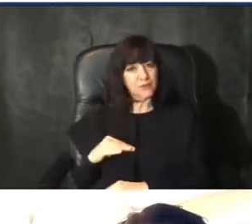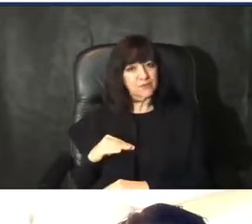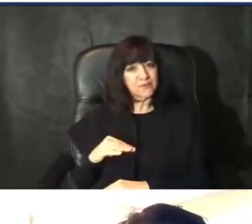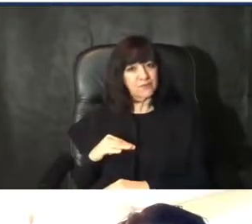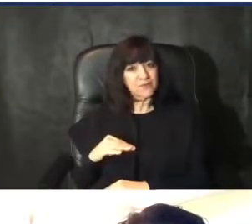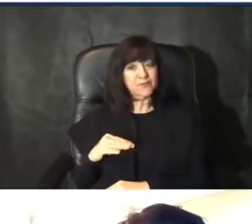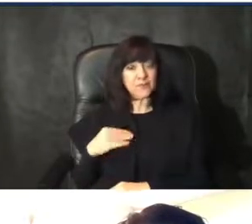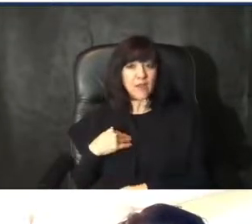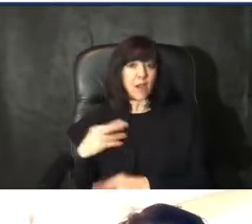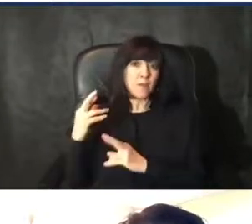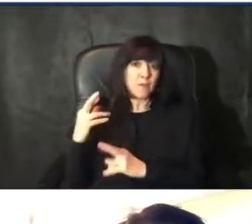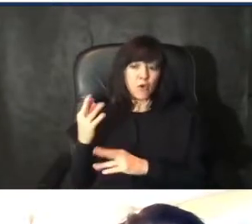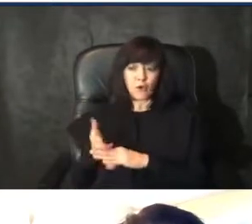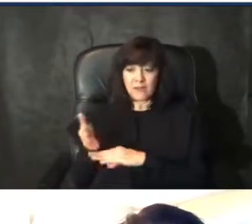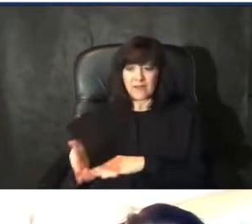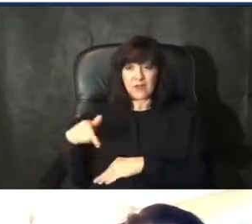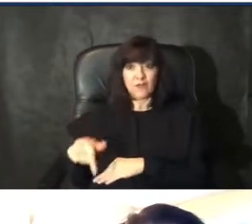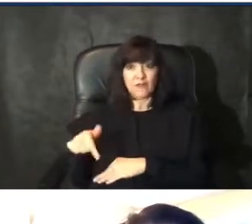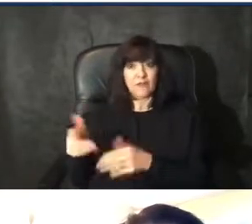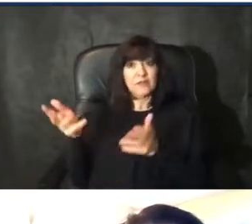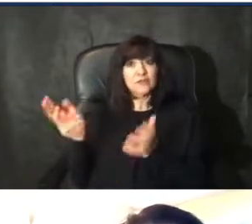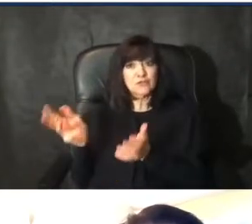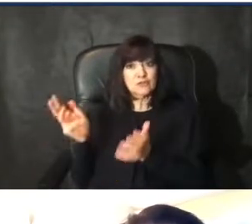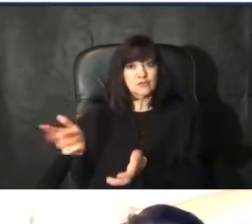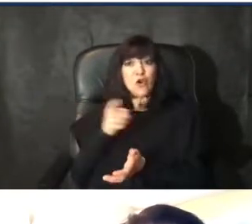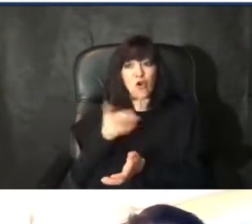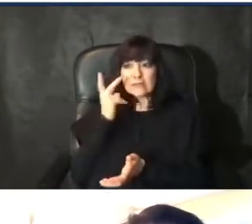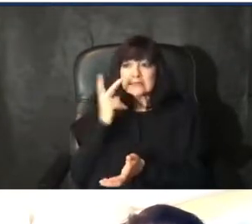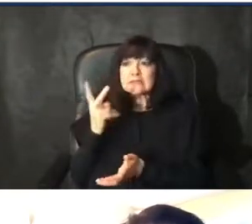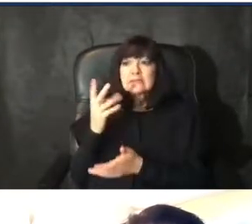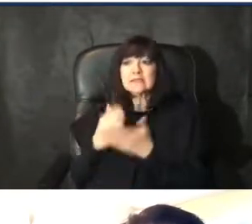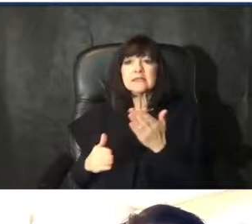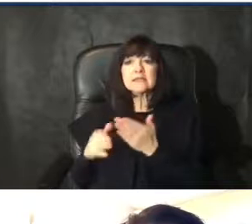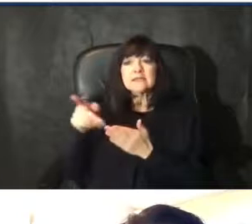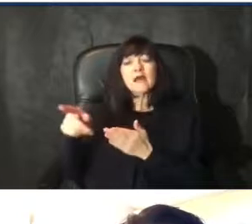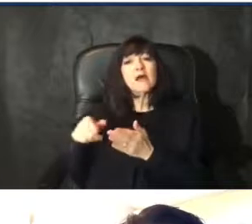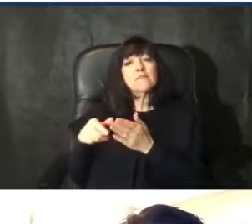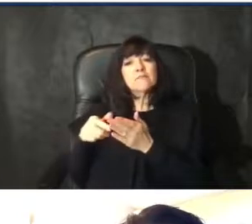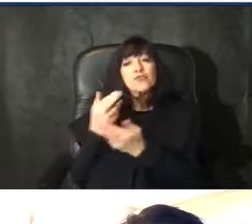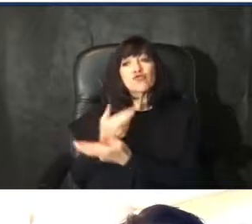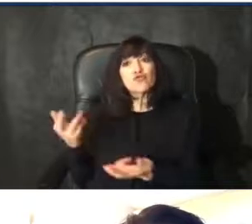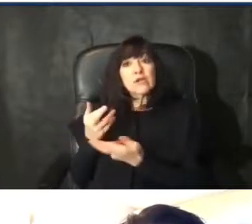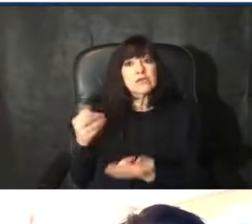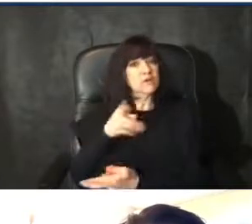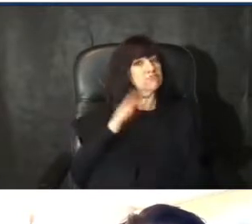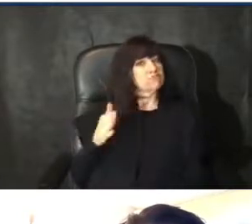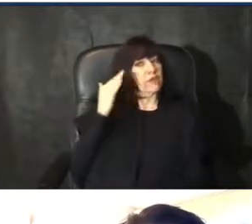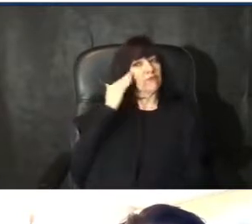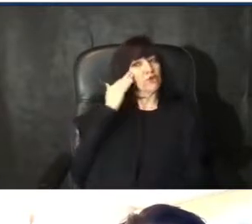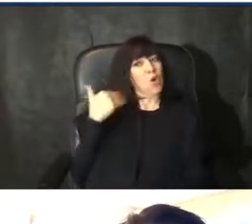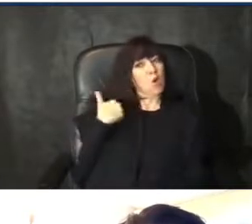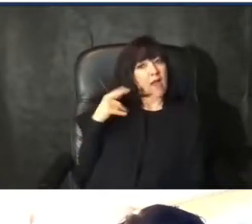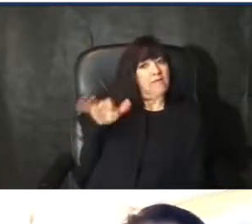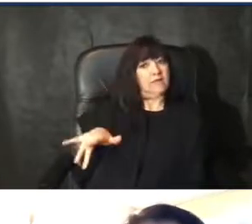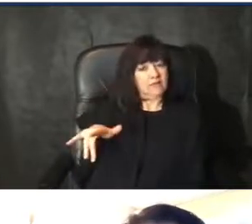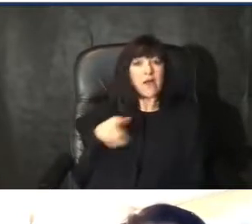see posted some additional resources. So I think I can speak hopefully for all of us. We just want to wish you all